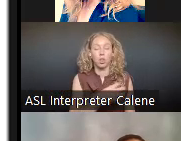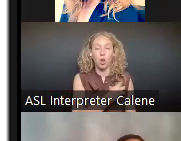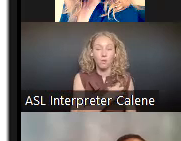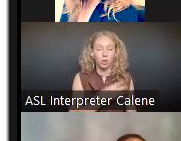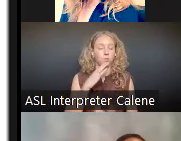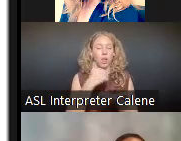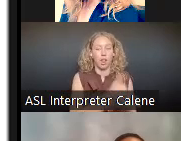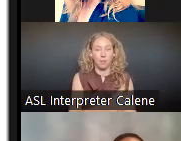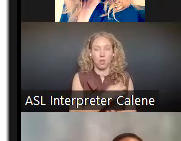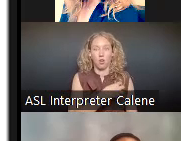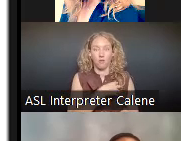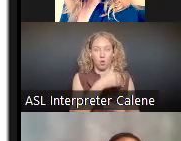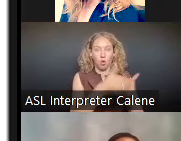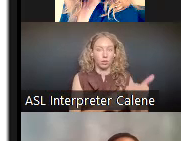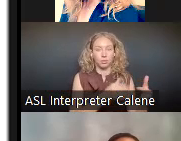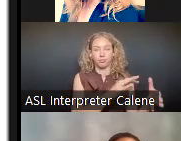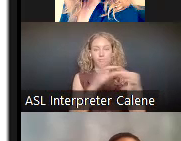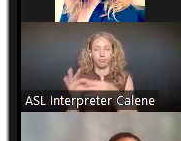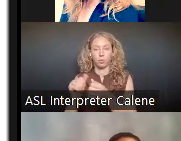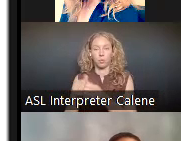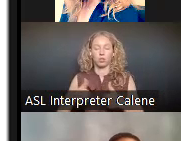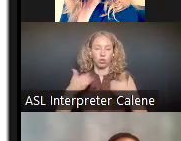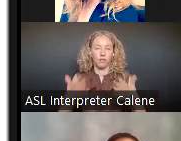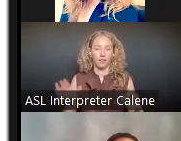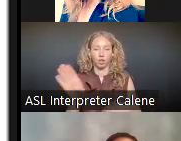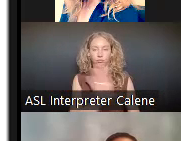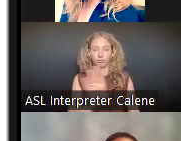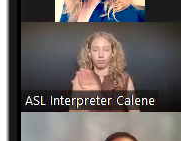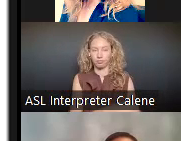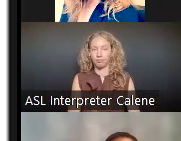law enforcement connecting with the survivor.